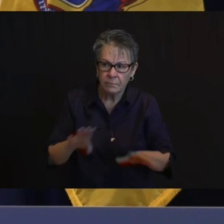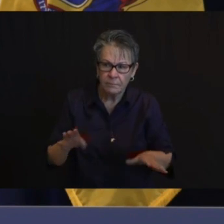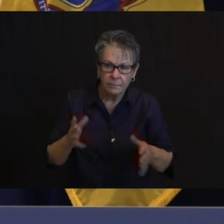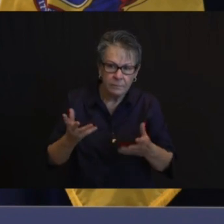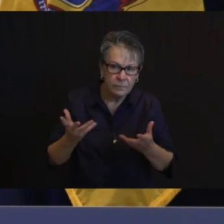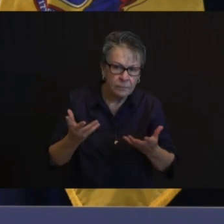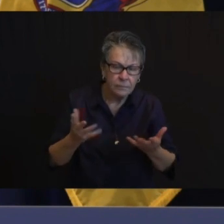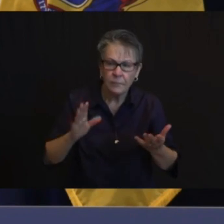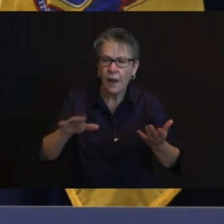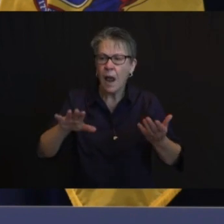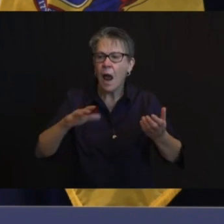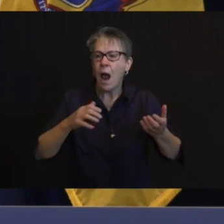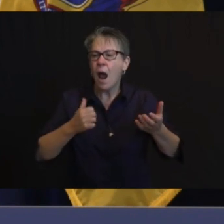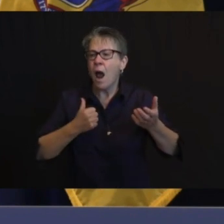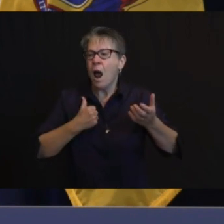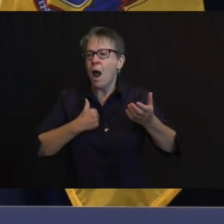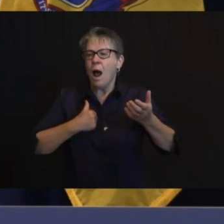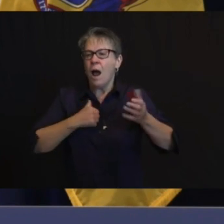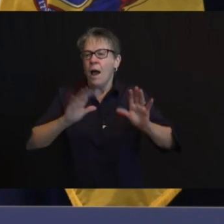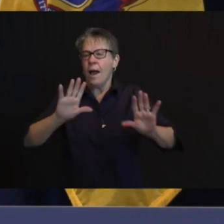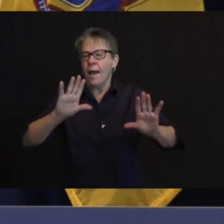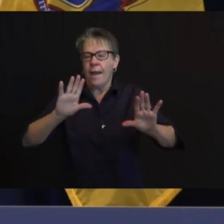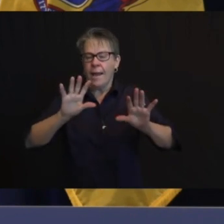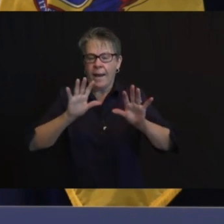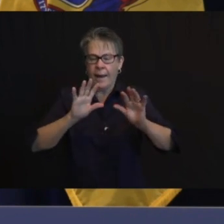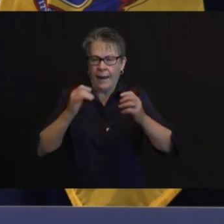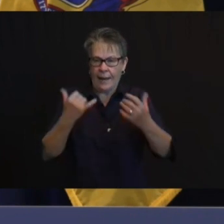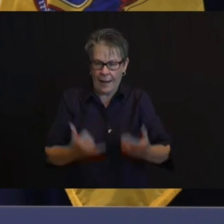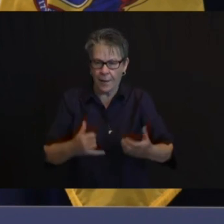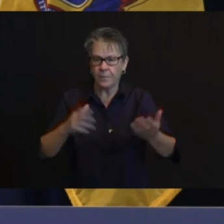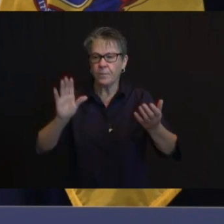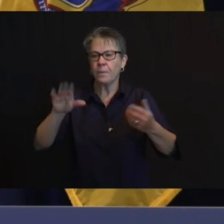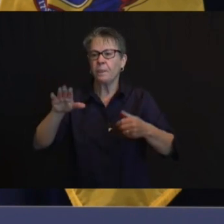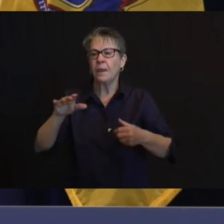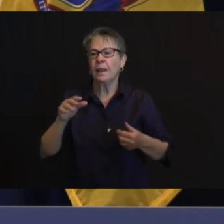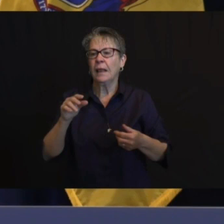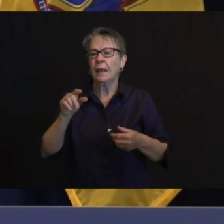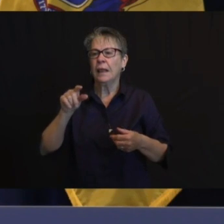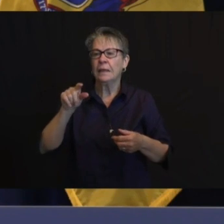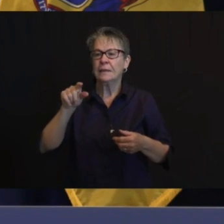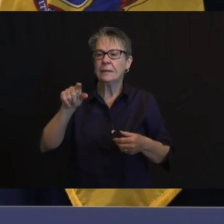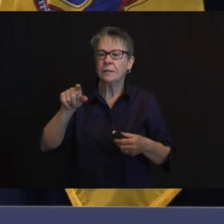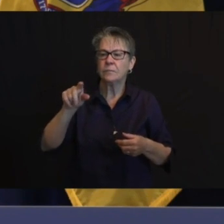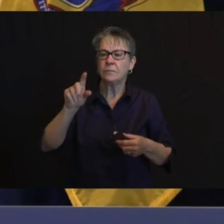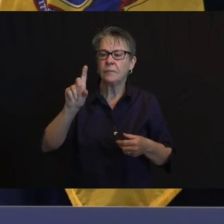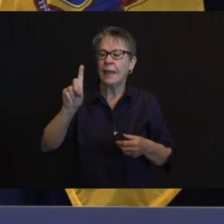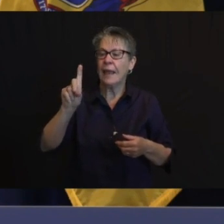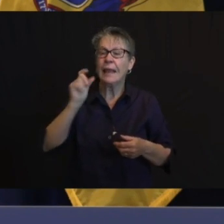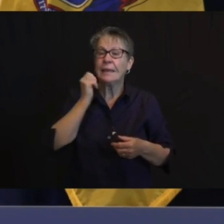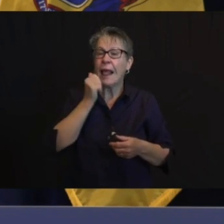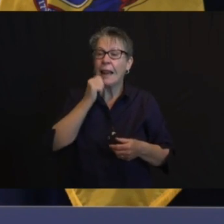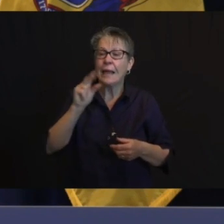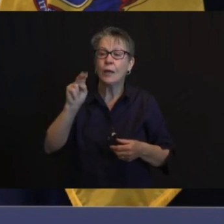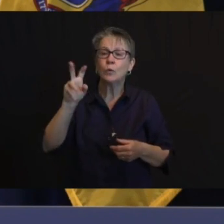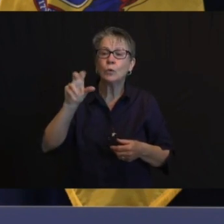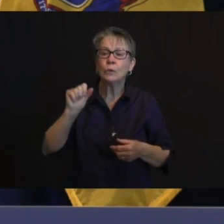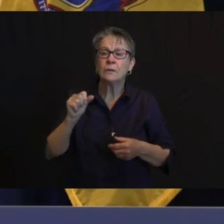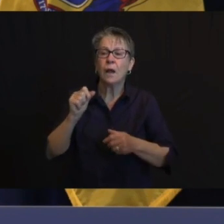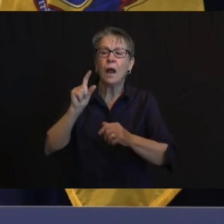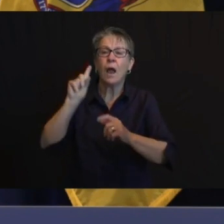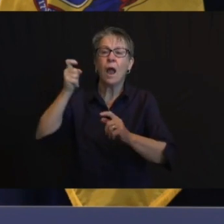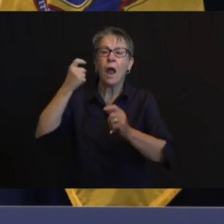I'm sorry for the delay. The Daily News reported that a report is imminent from Governor Cuomo regarding the Gateway